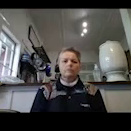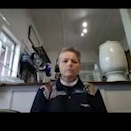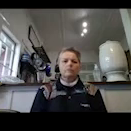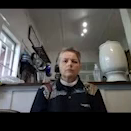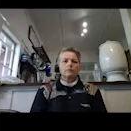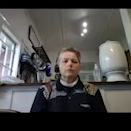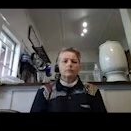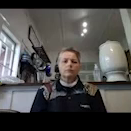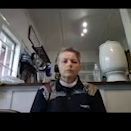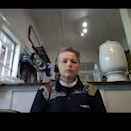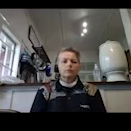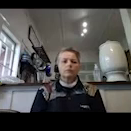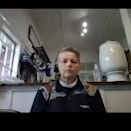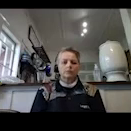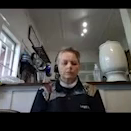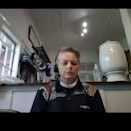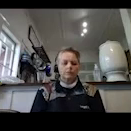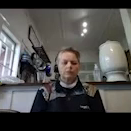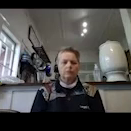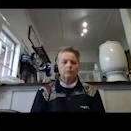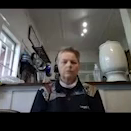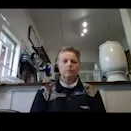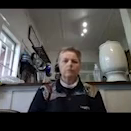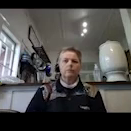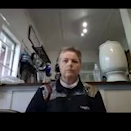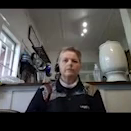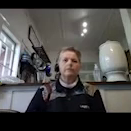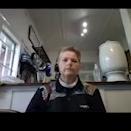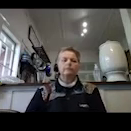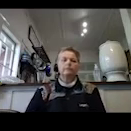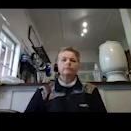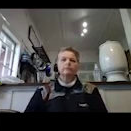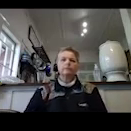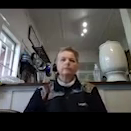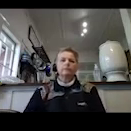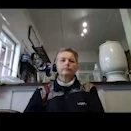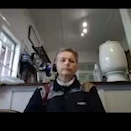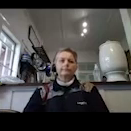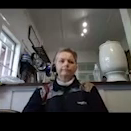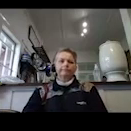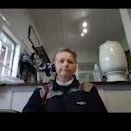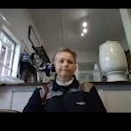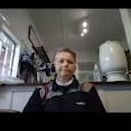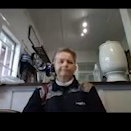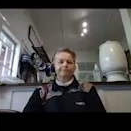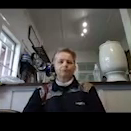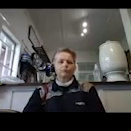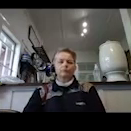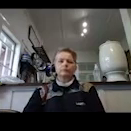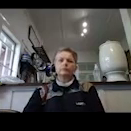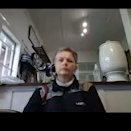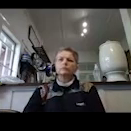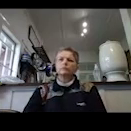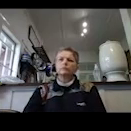to Australian citizen parents or permanent resident parents, then you will become an Australian citizen. And sometimes